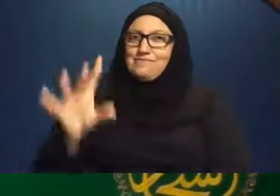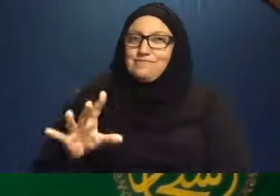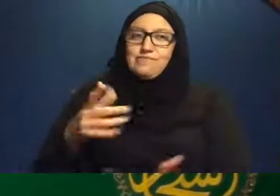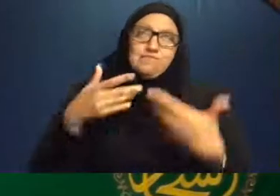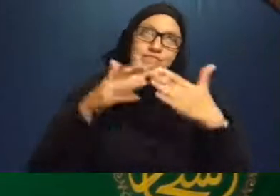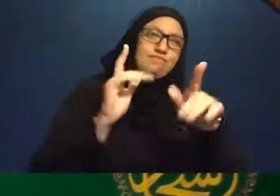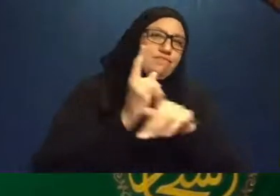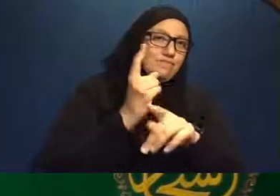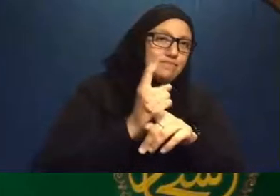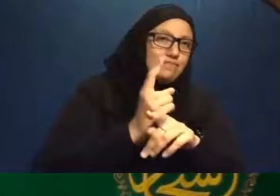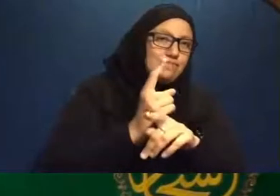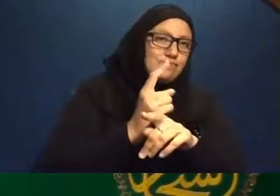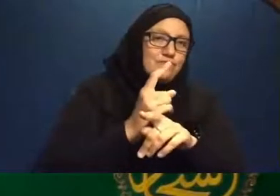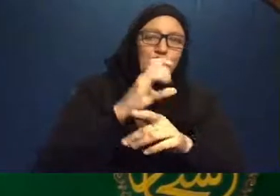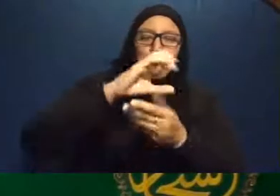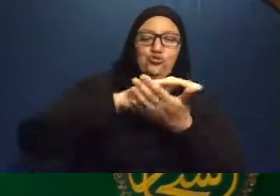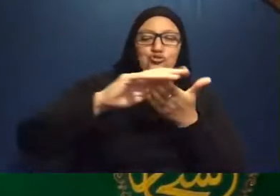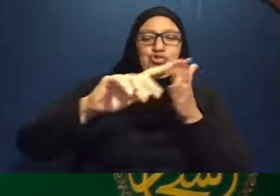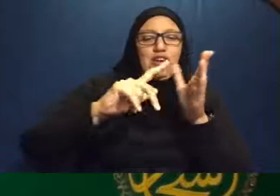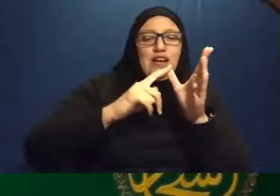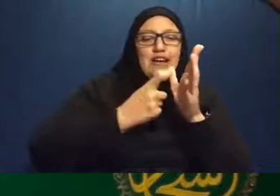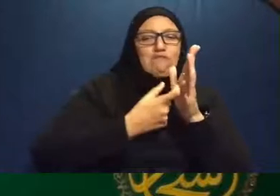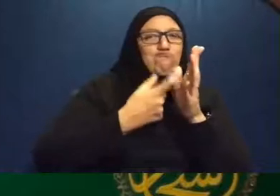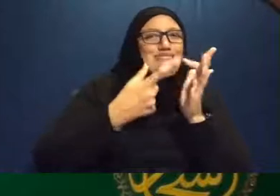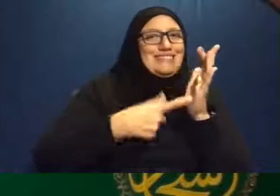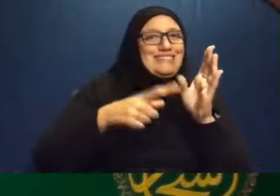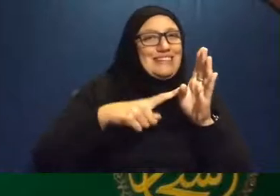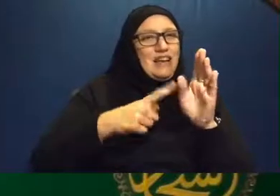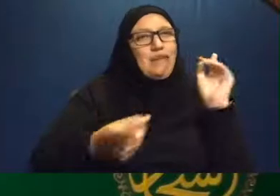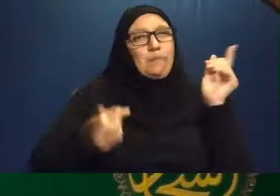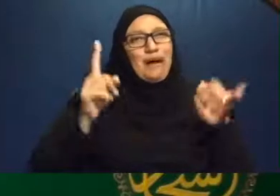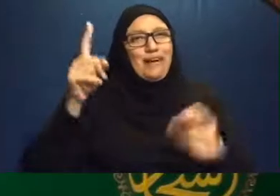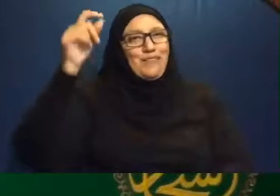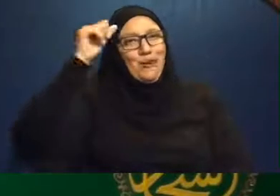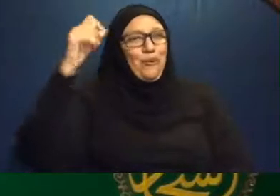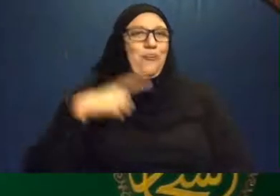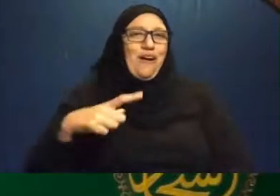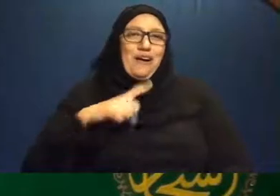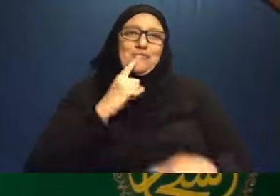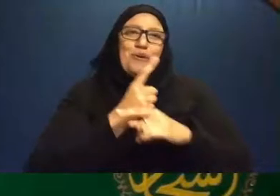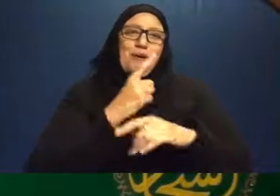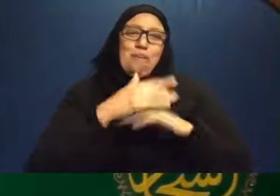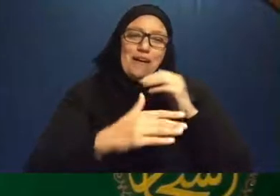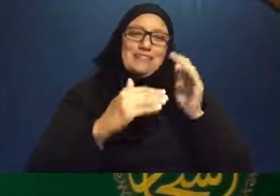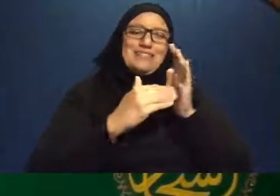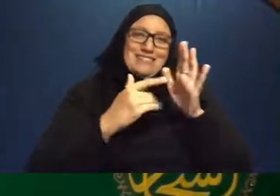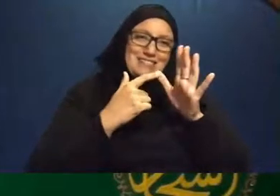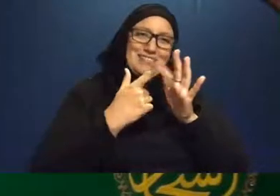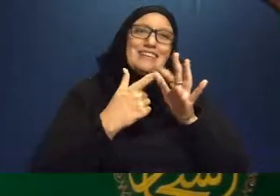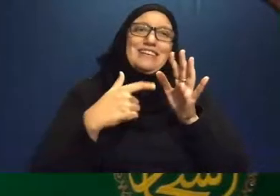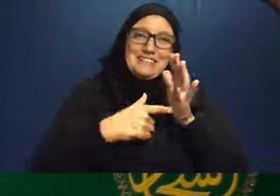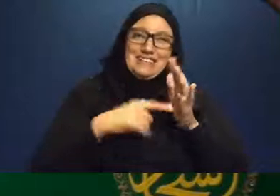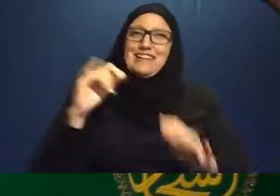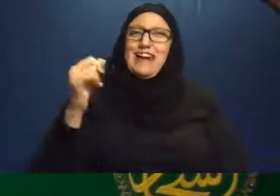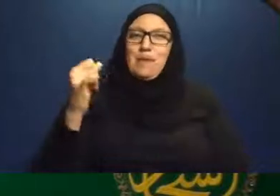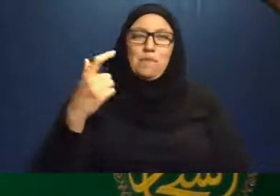it means, so general broad term is charity, donation. But now you know why Islam refers in Arabic to charity